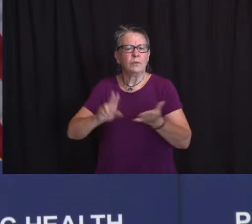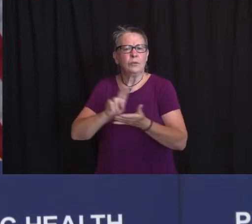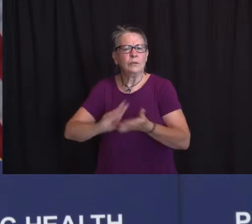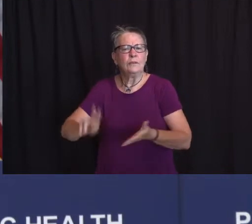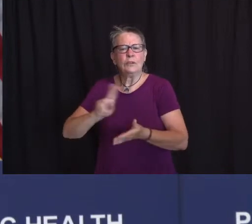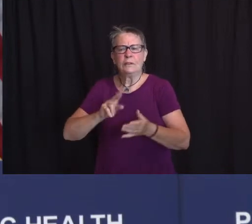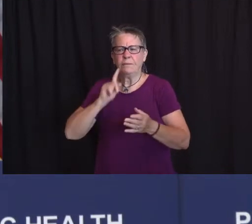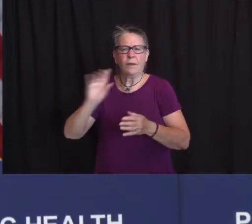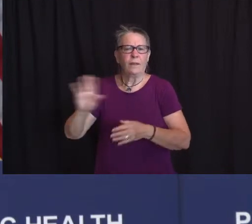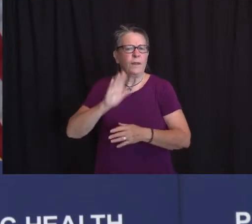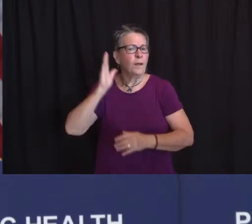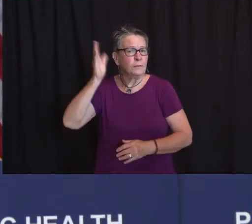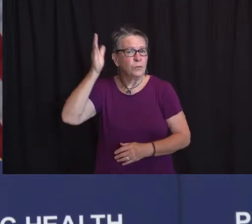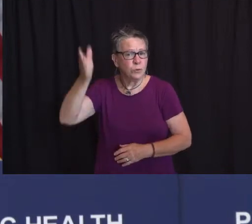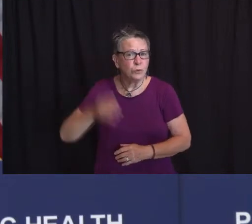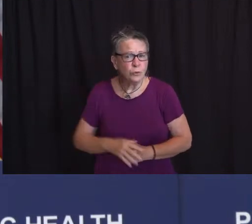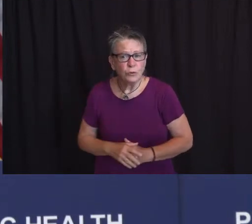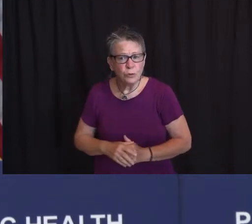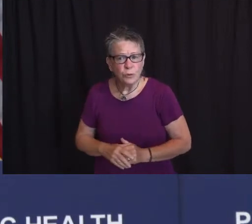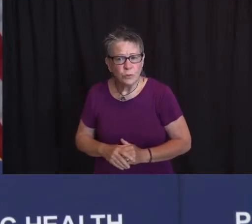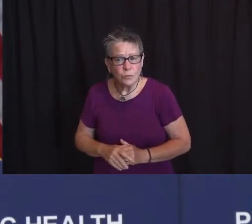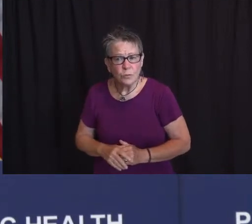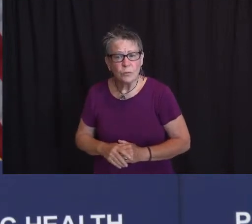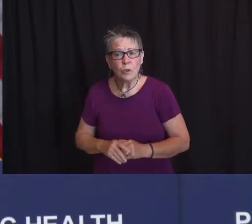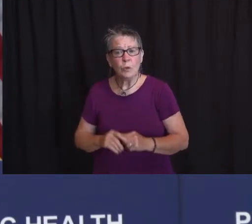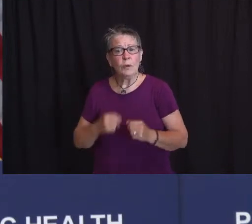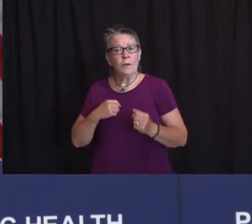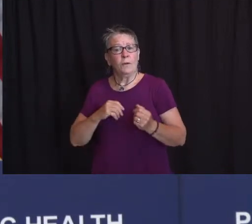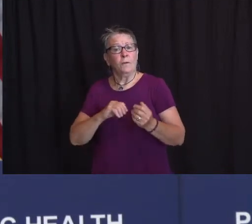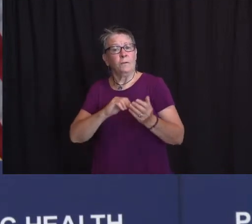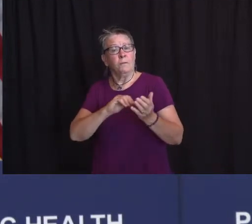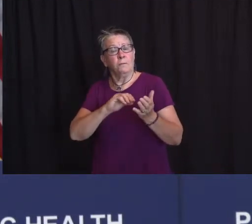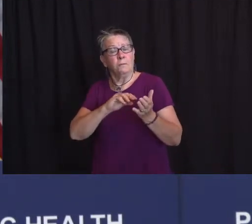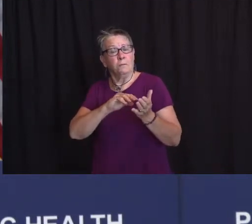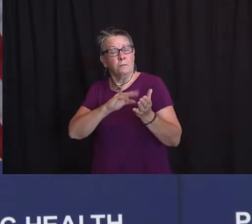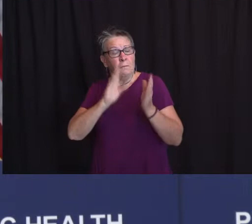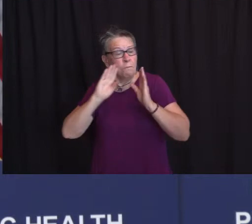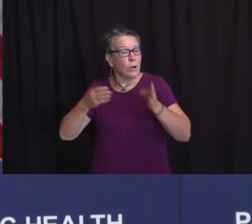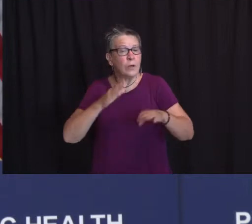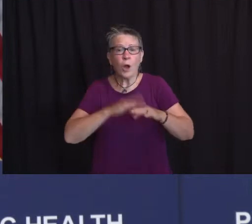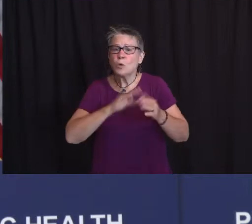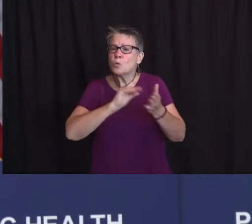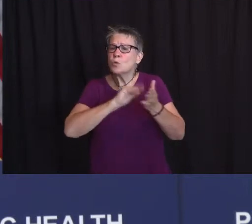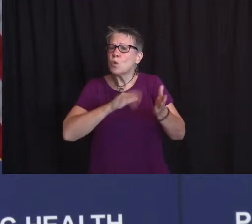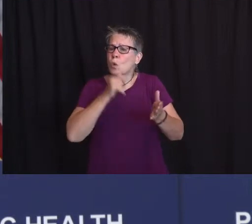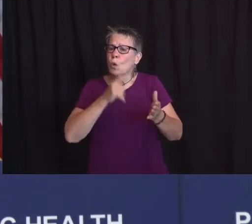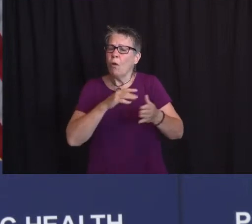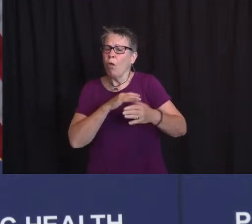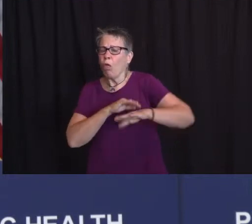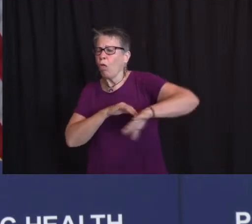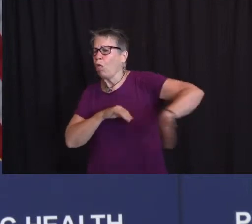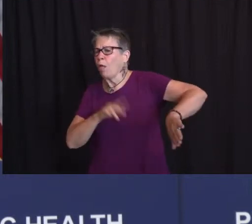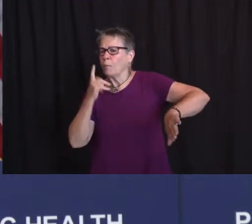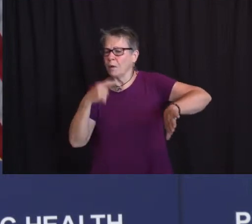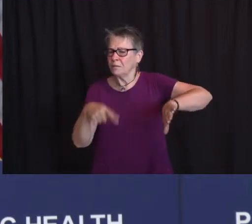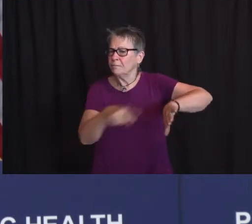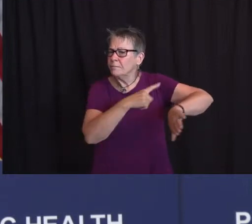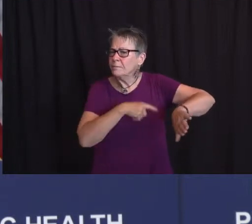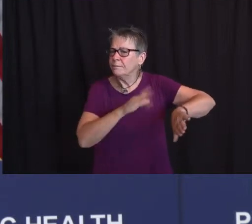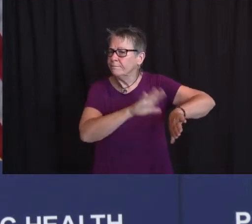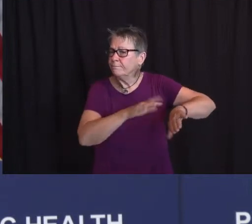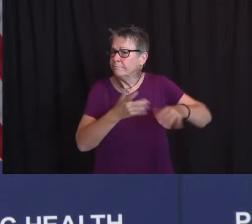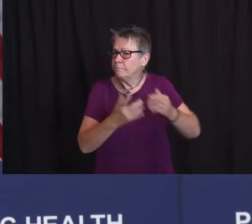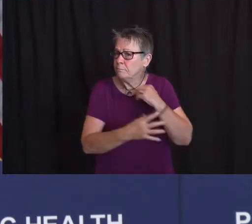activities such as establishing partnerships with child care centers for student parents, implementing free-of-cost bridge programs